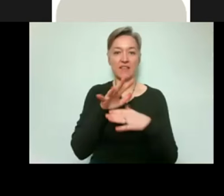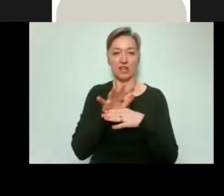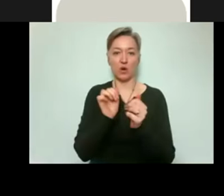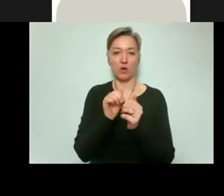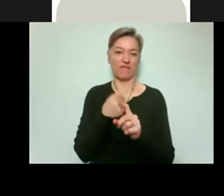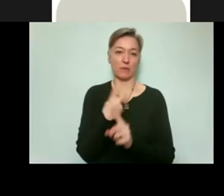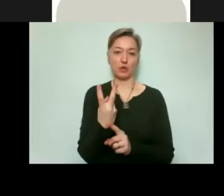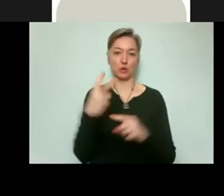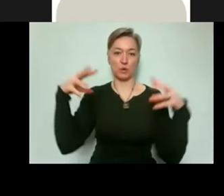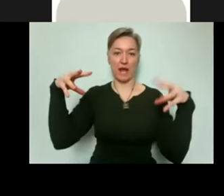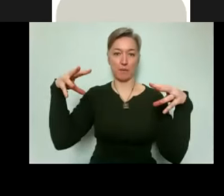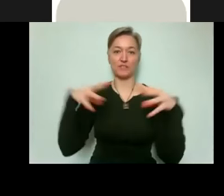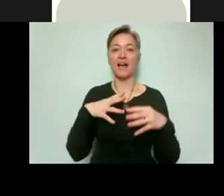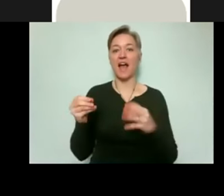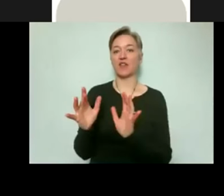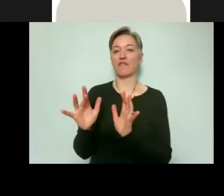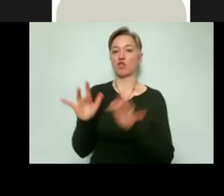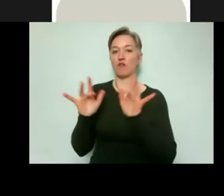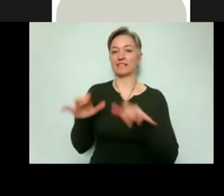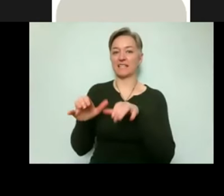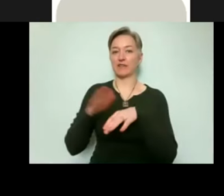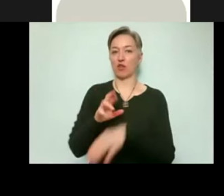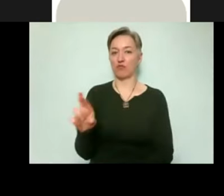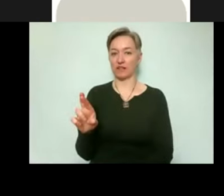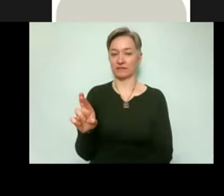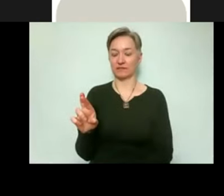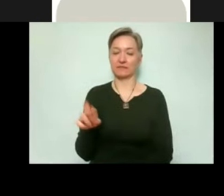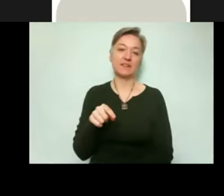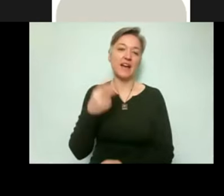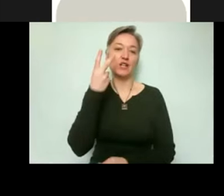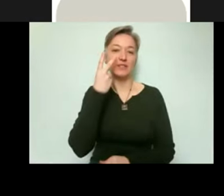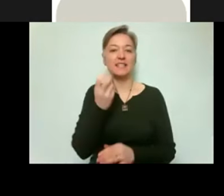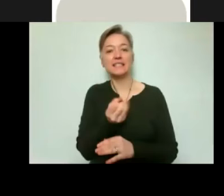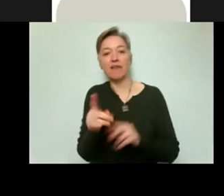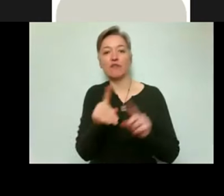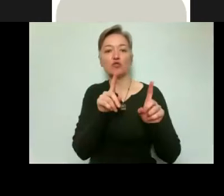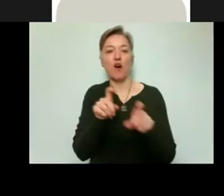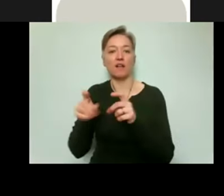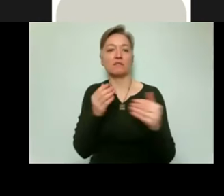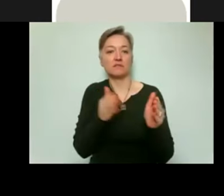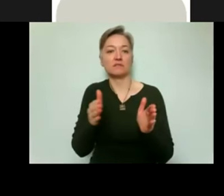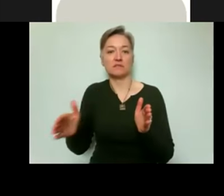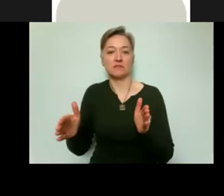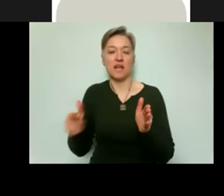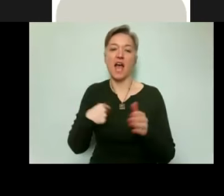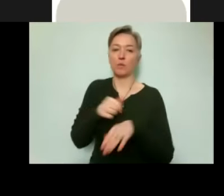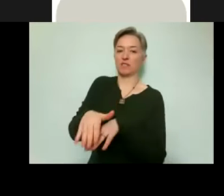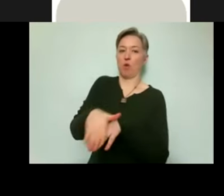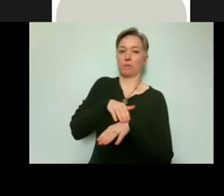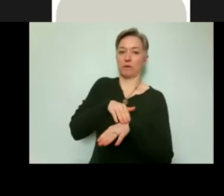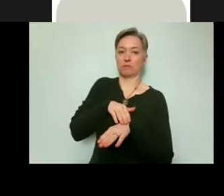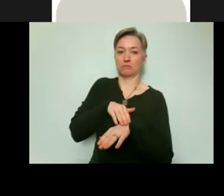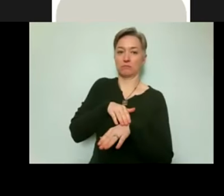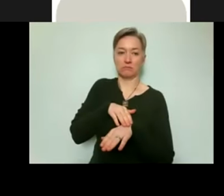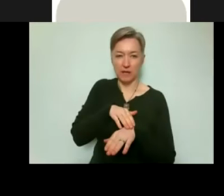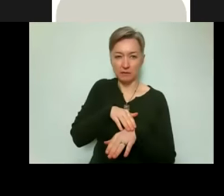cameras and also the fluorescence activity on the right. And you're just going to see a number of trials go by, and they're slowed down by, I forget, about a factor